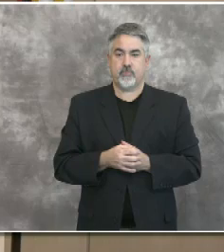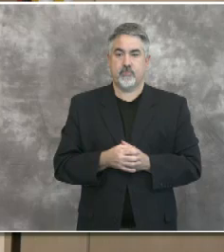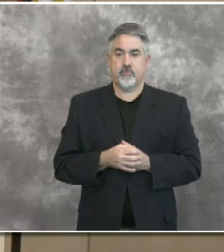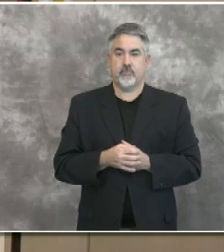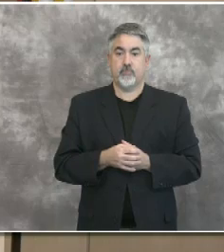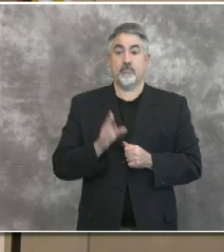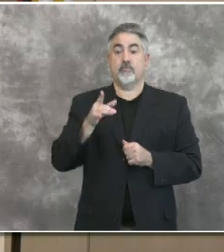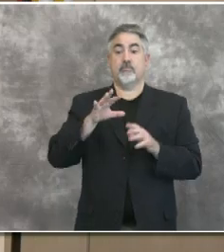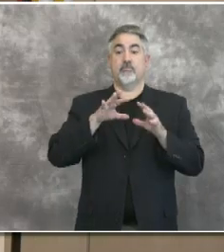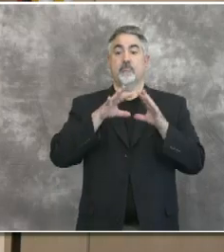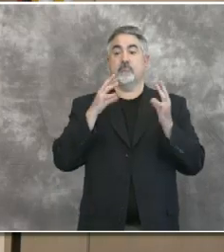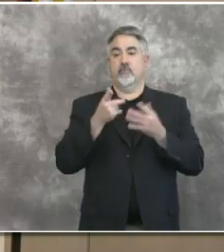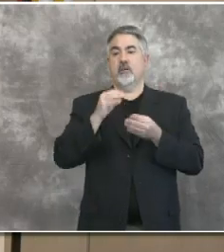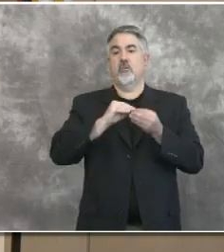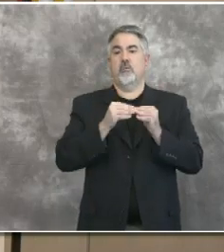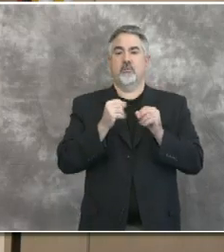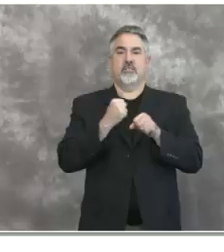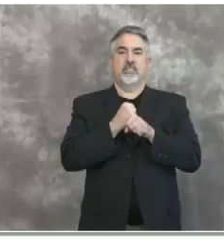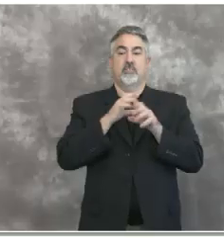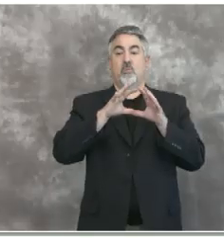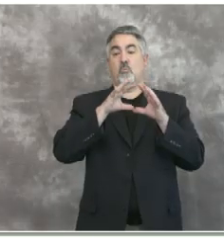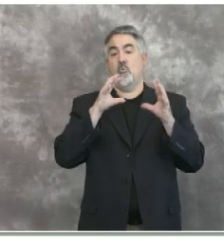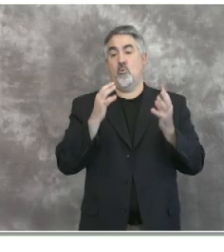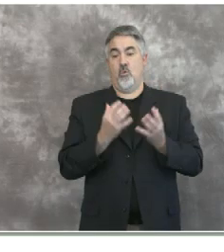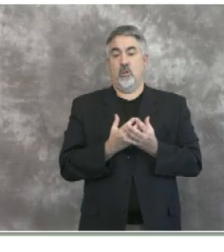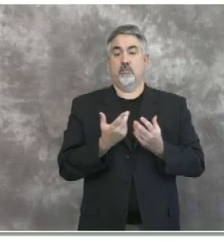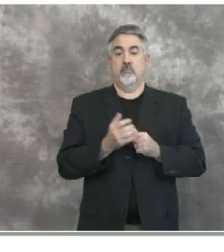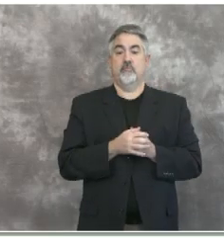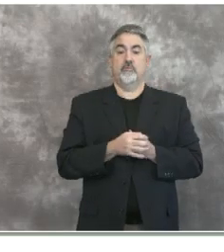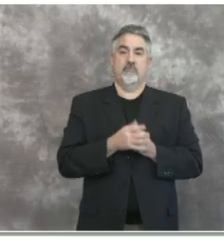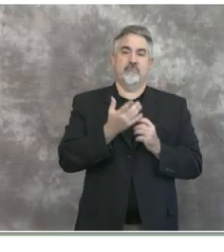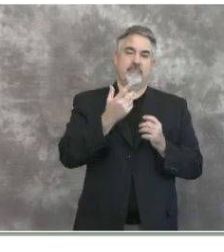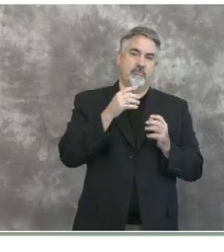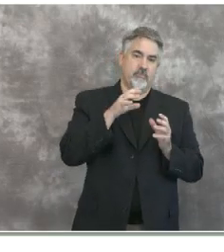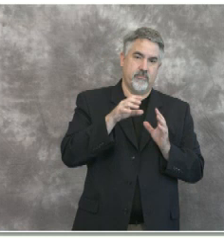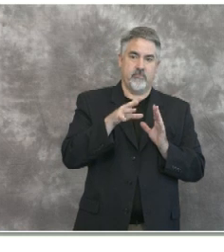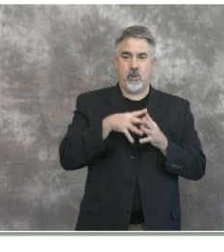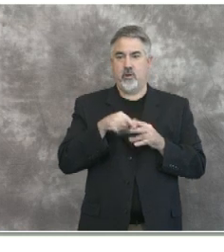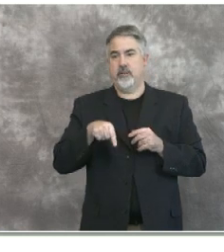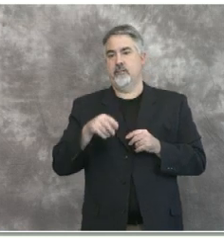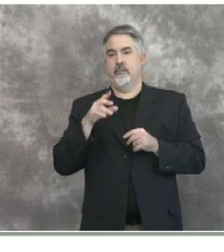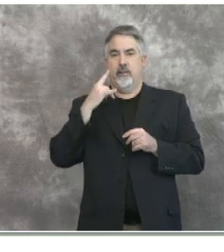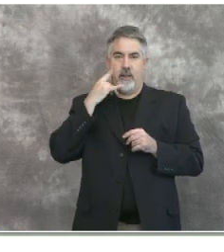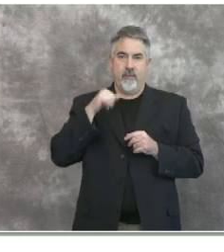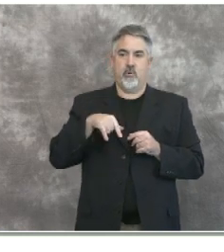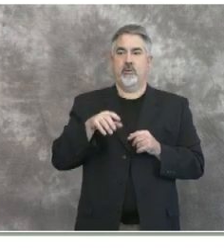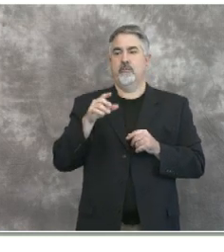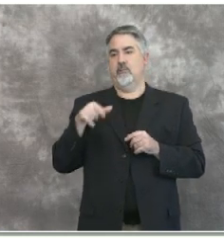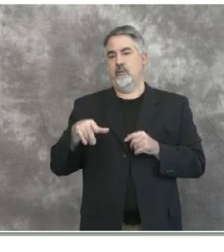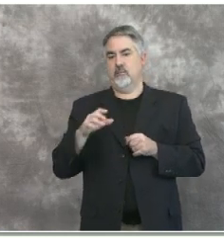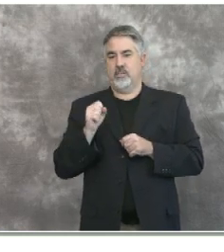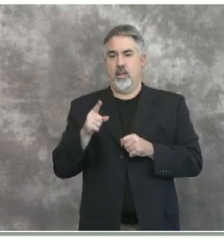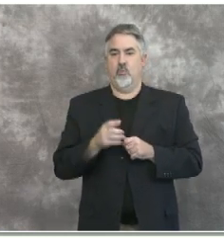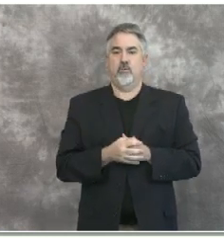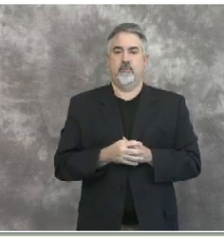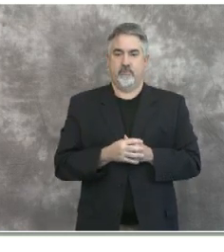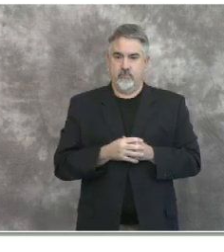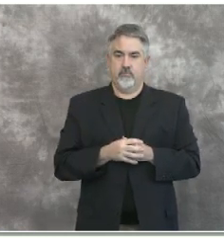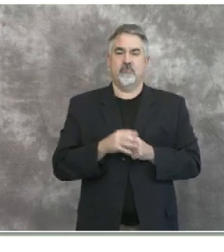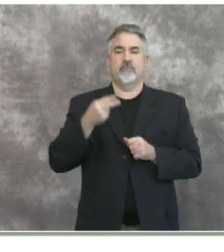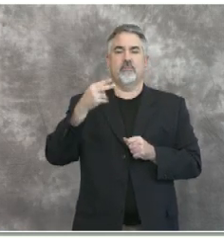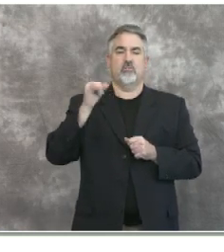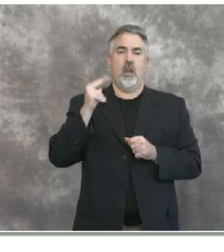global, national, and state statistics based on data that has been obtained from the Johns Hopkins dashboard at about noon